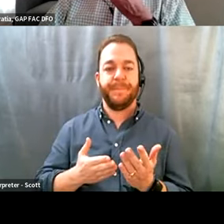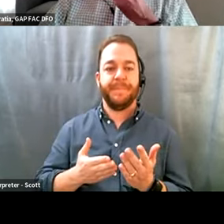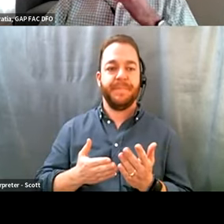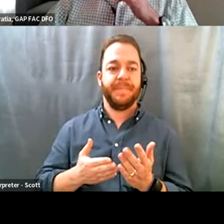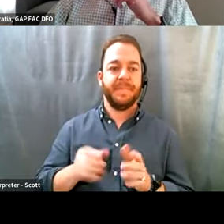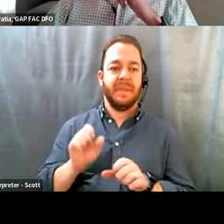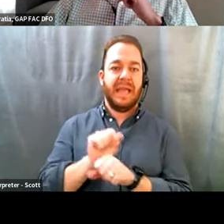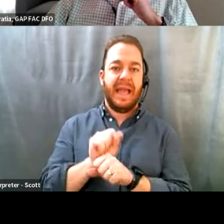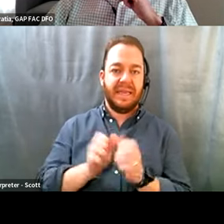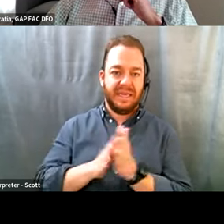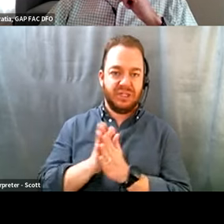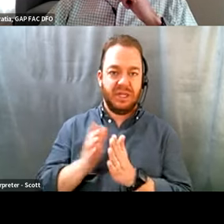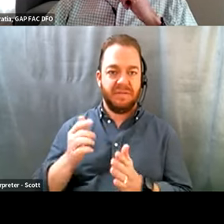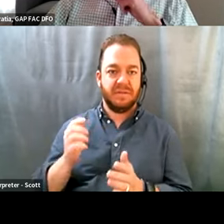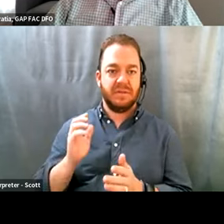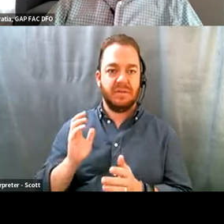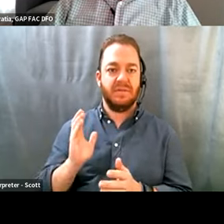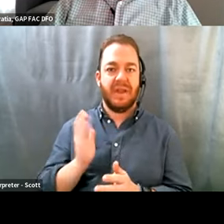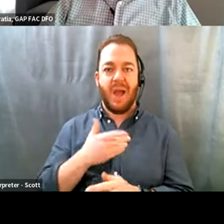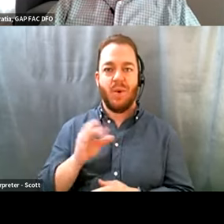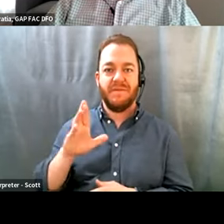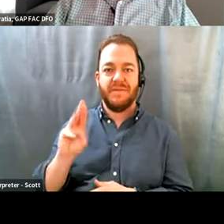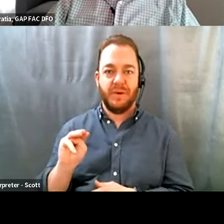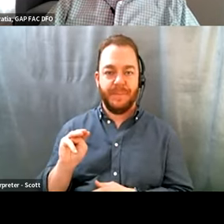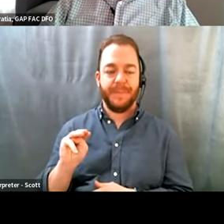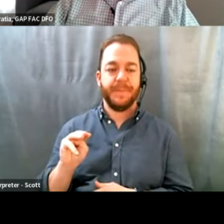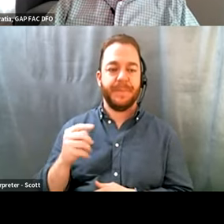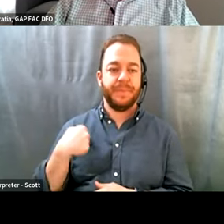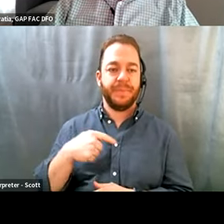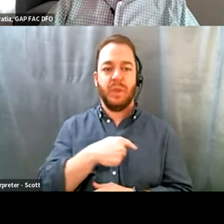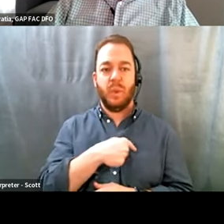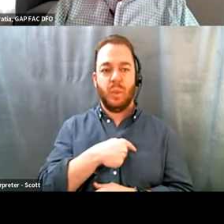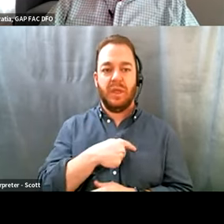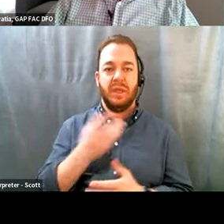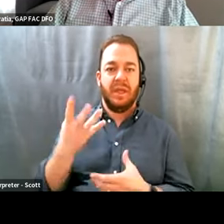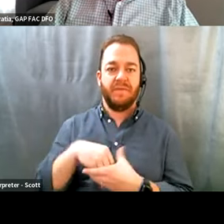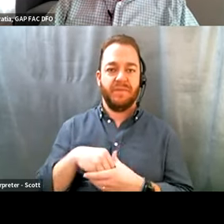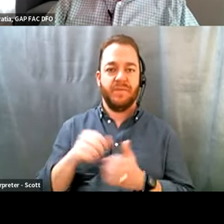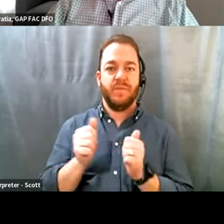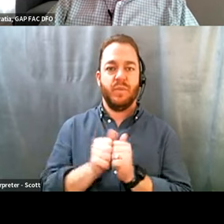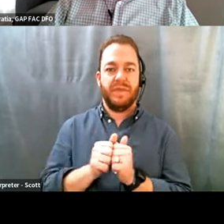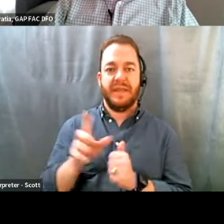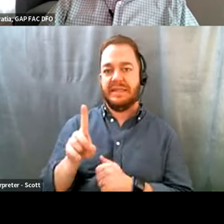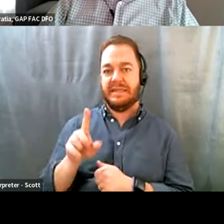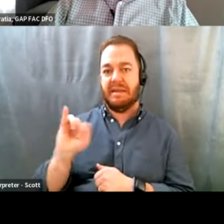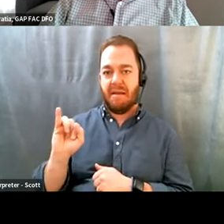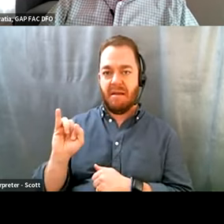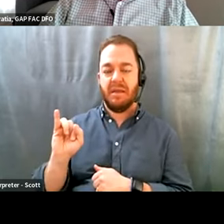initiatives that we've done within our own firm. And we engaged with a D&I